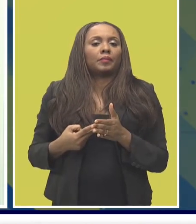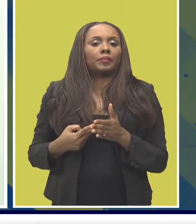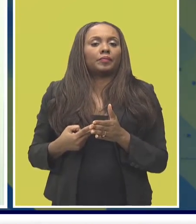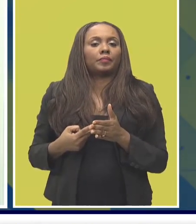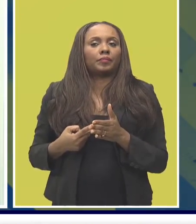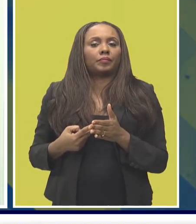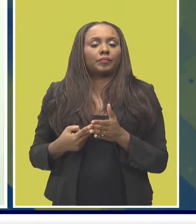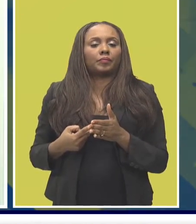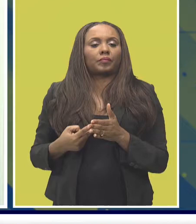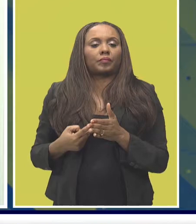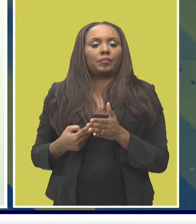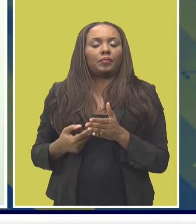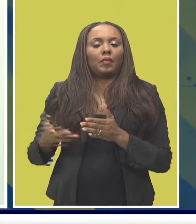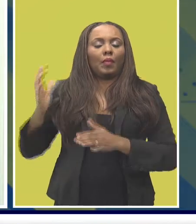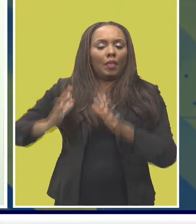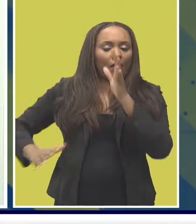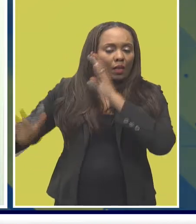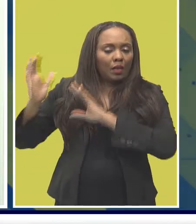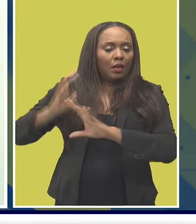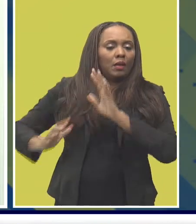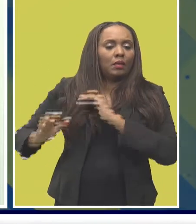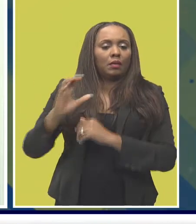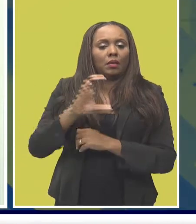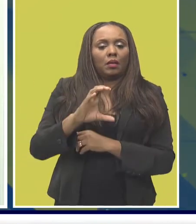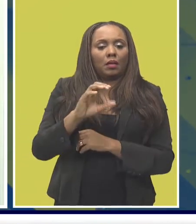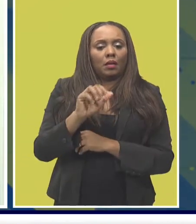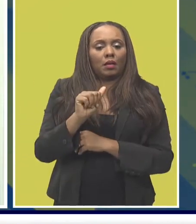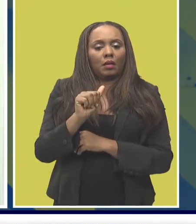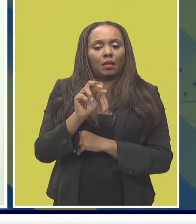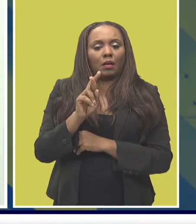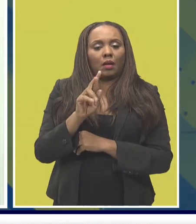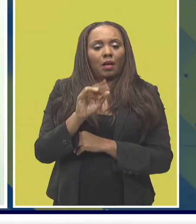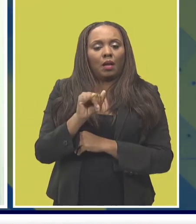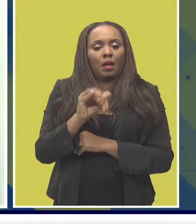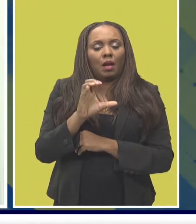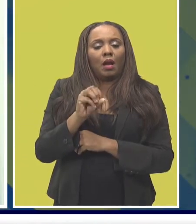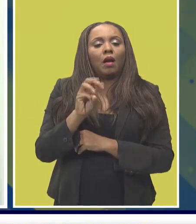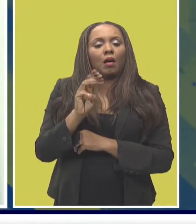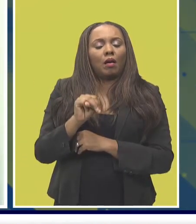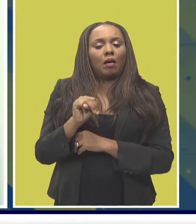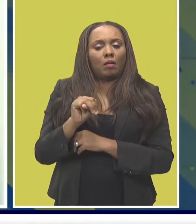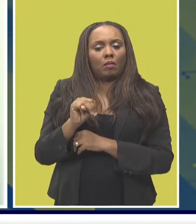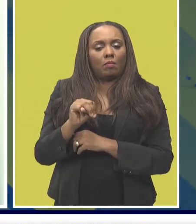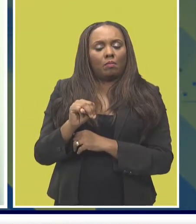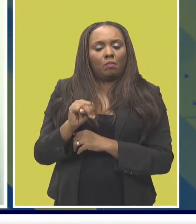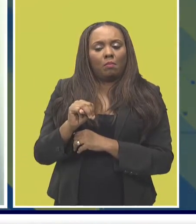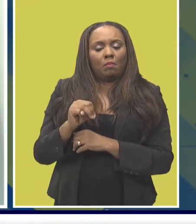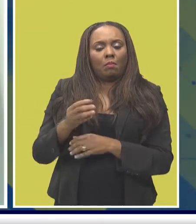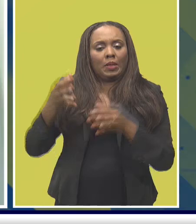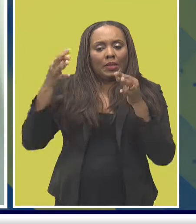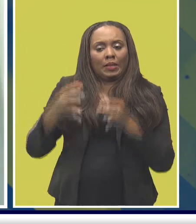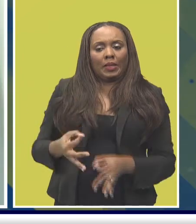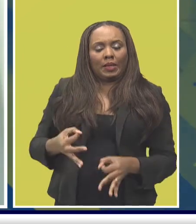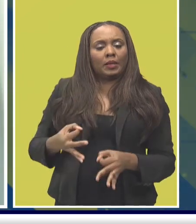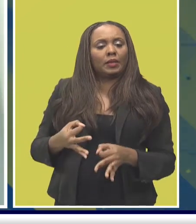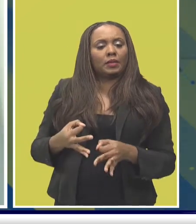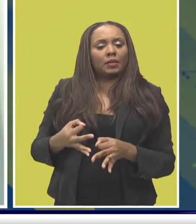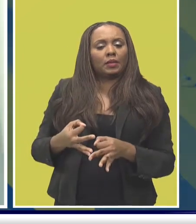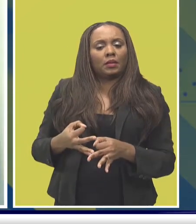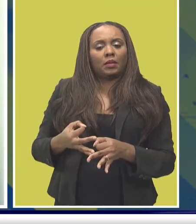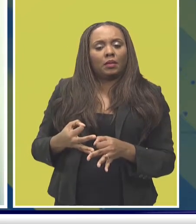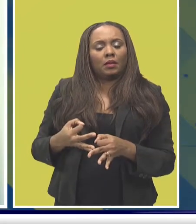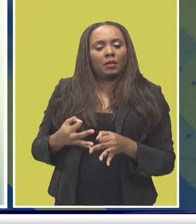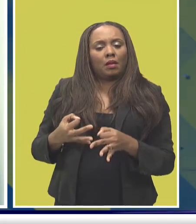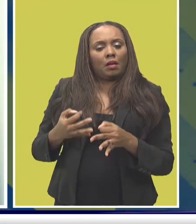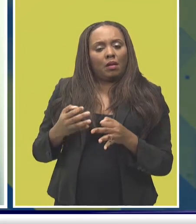decided upon several years ago simply have to be implemented and made to work. I speak